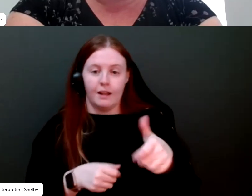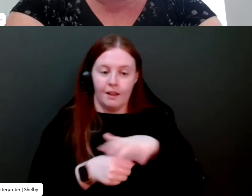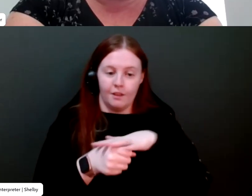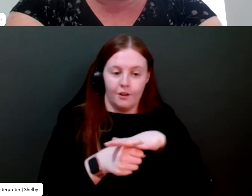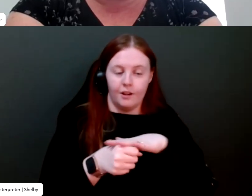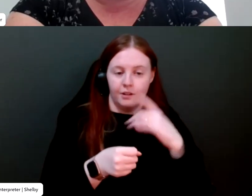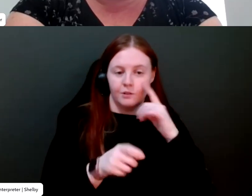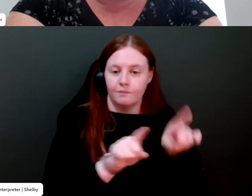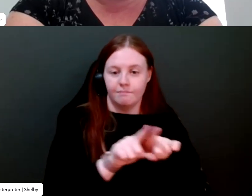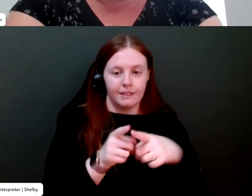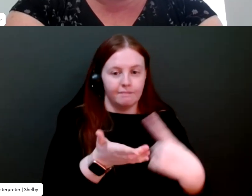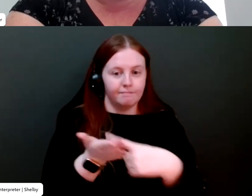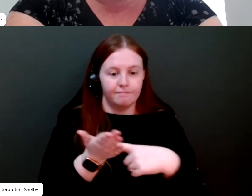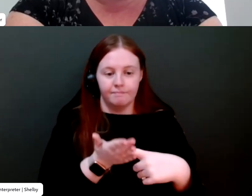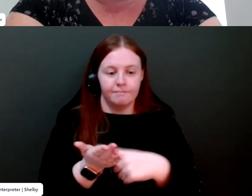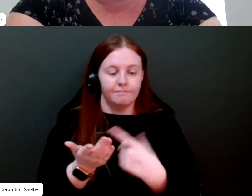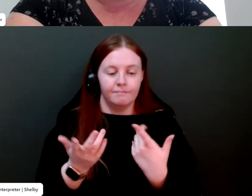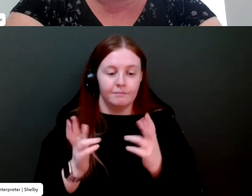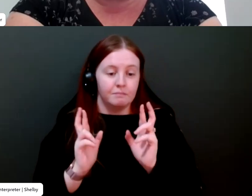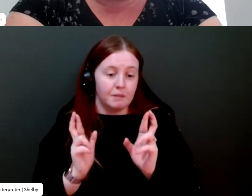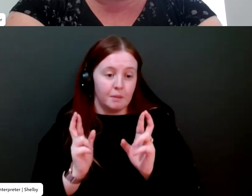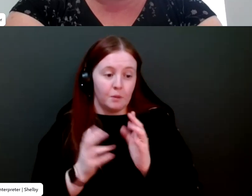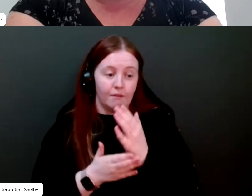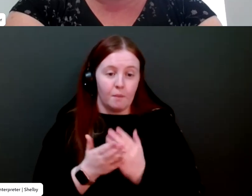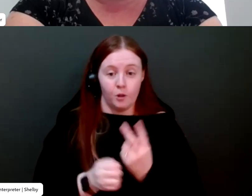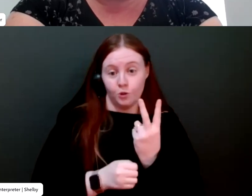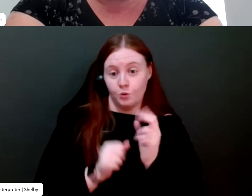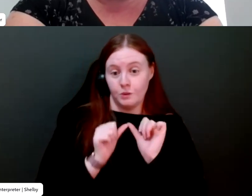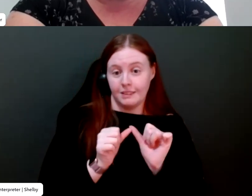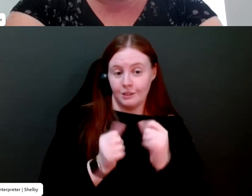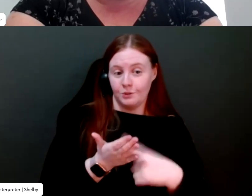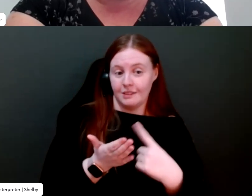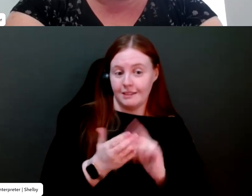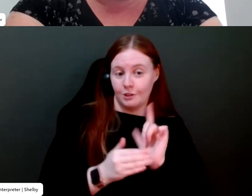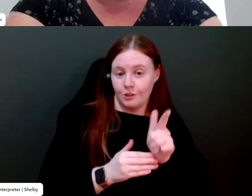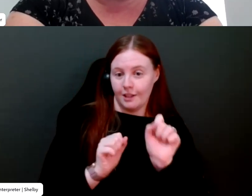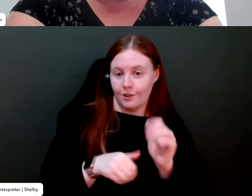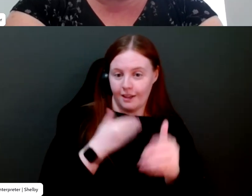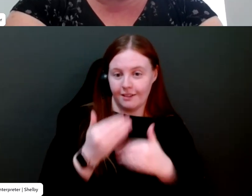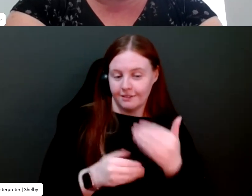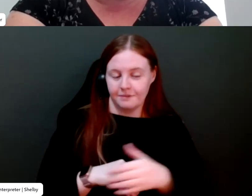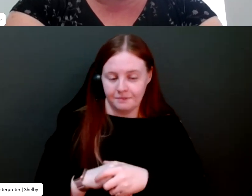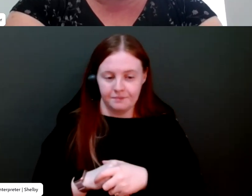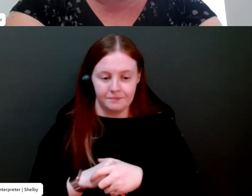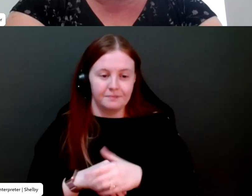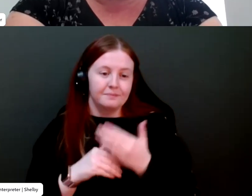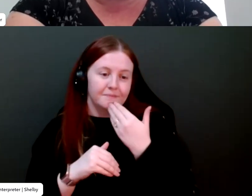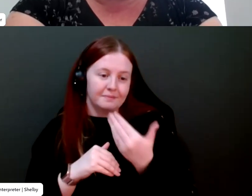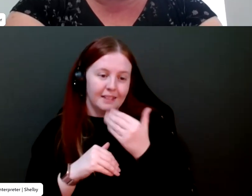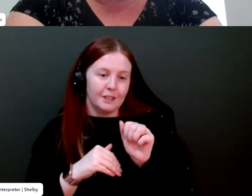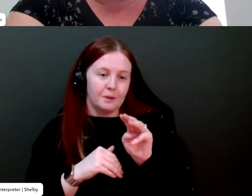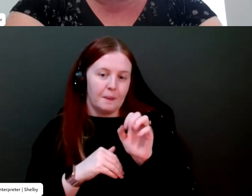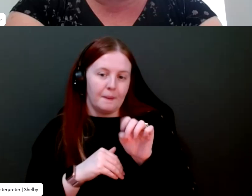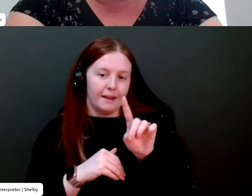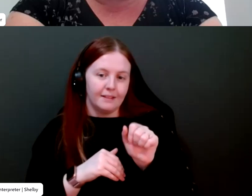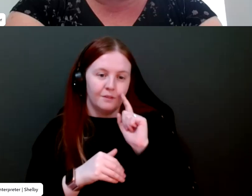So perhaps we'll have a part 2 of this conversation as we move forward. So thank you so much, Amanda, for sharing your information.